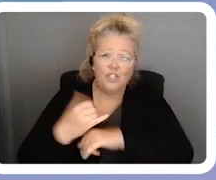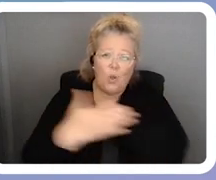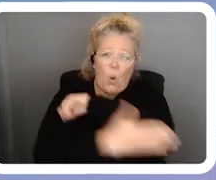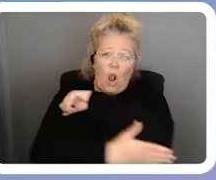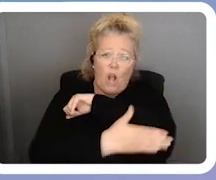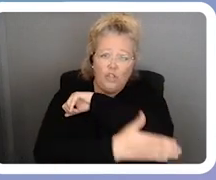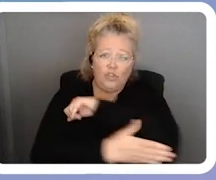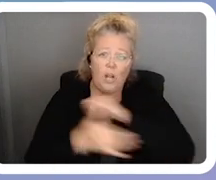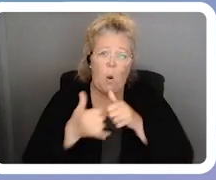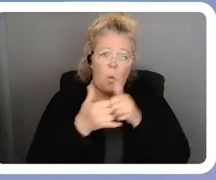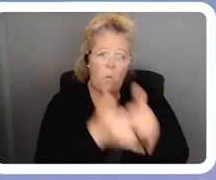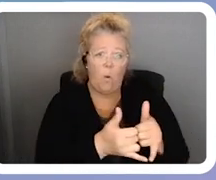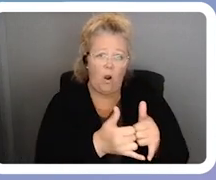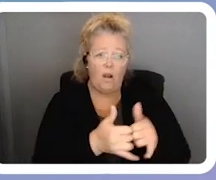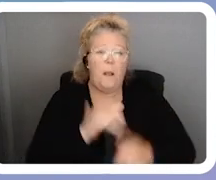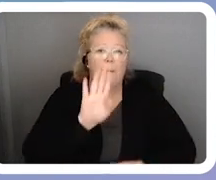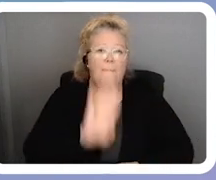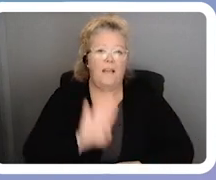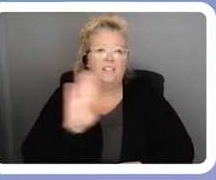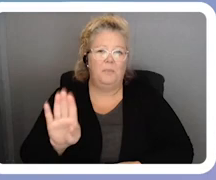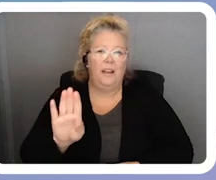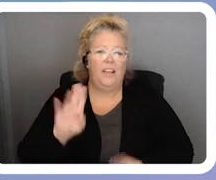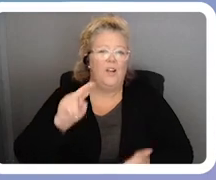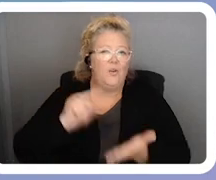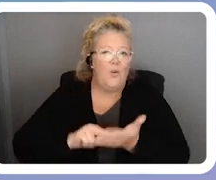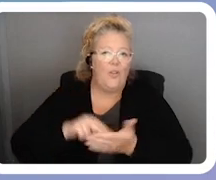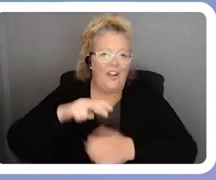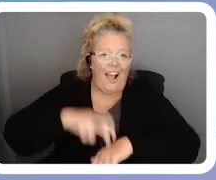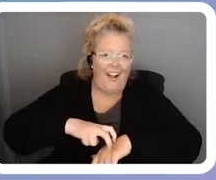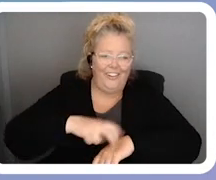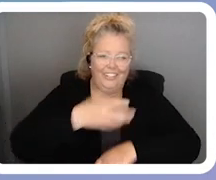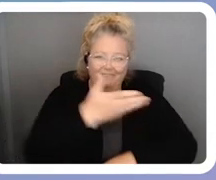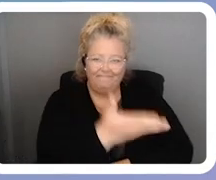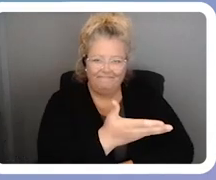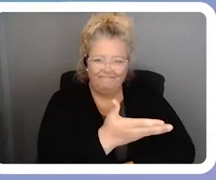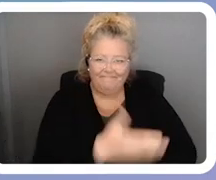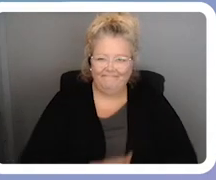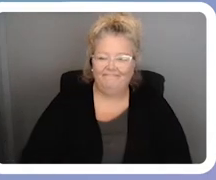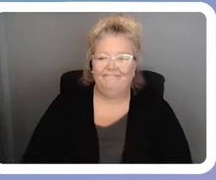Country Award to Best Buddies Northern Ireland.